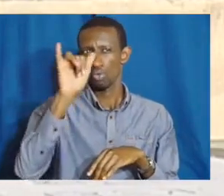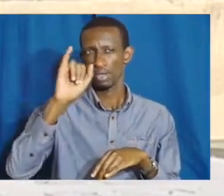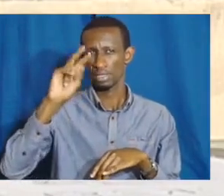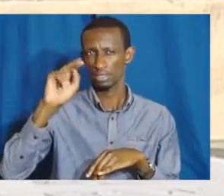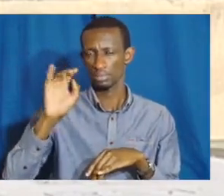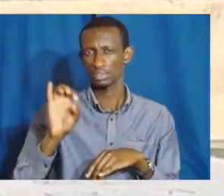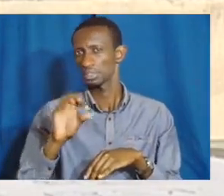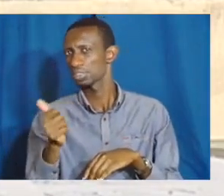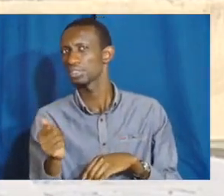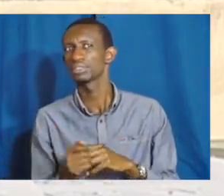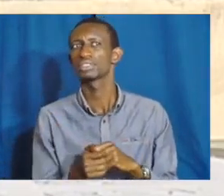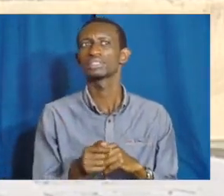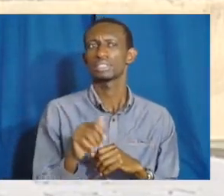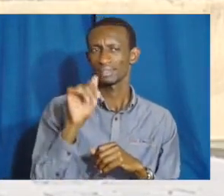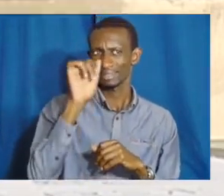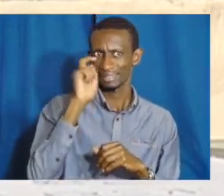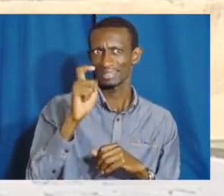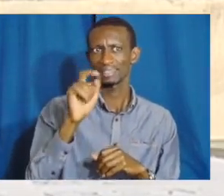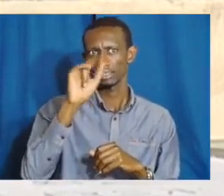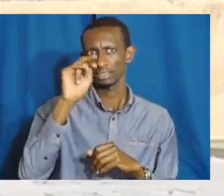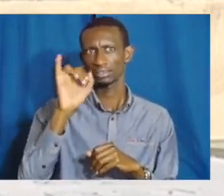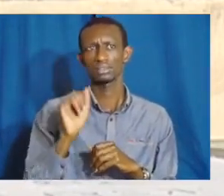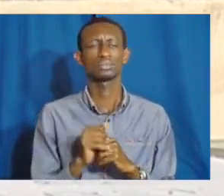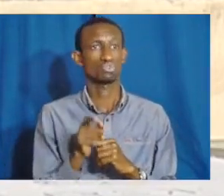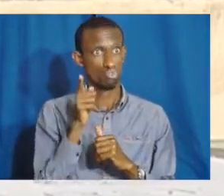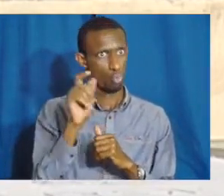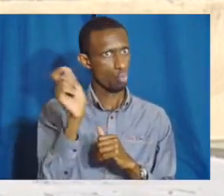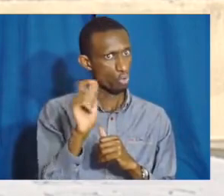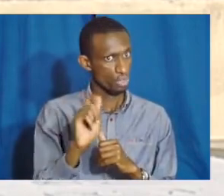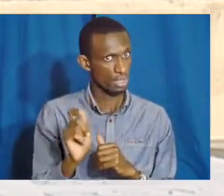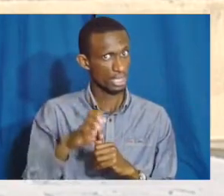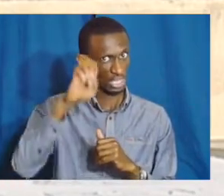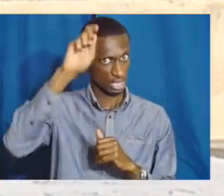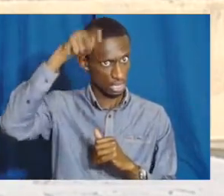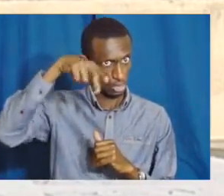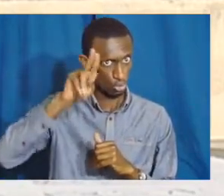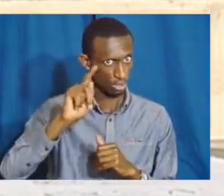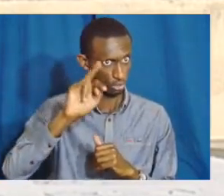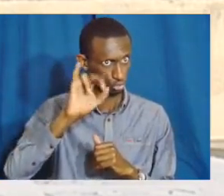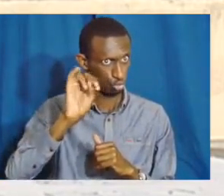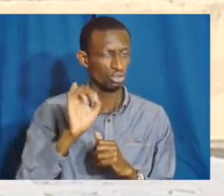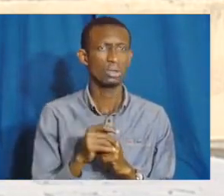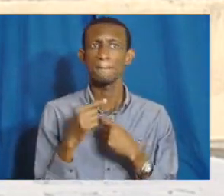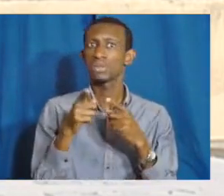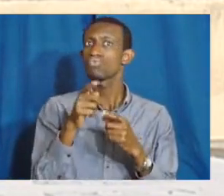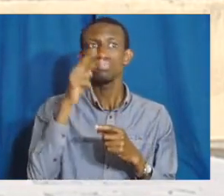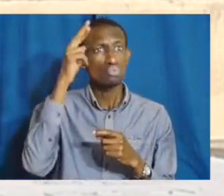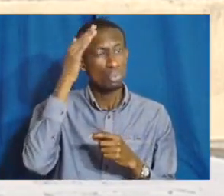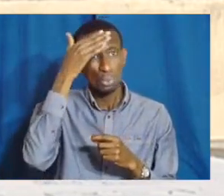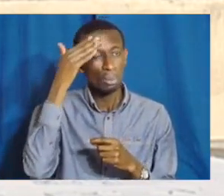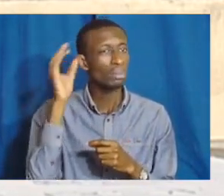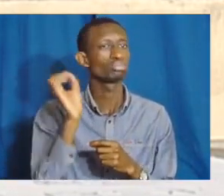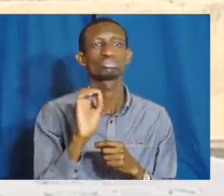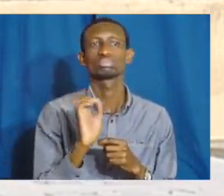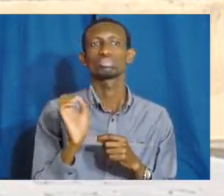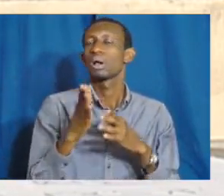form y equals mx plus c. You don't have to forget how to sketch every single line you have over there.